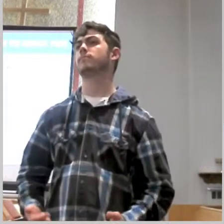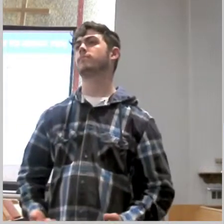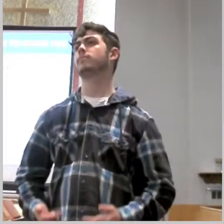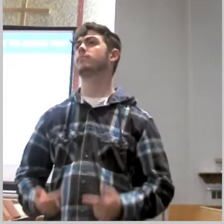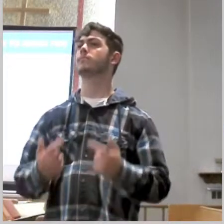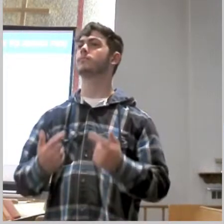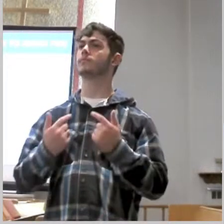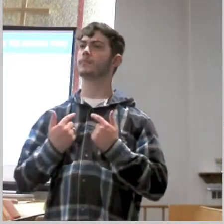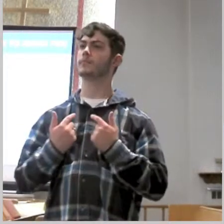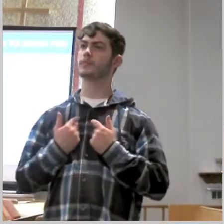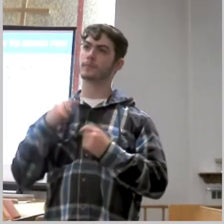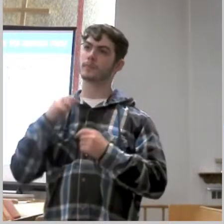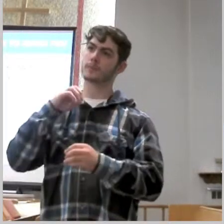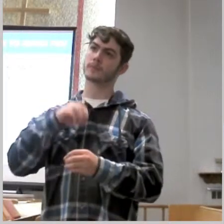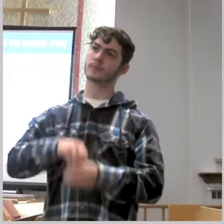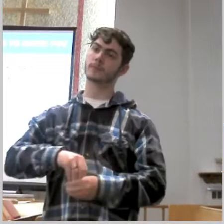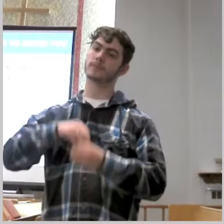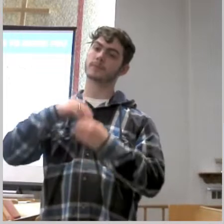let us